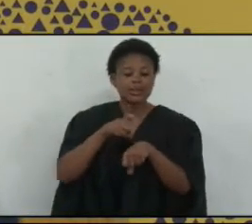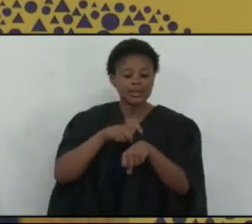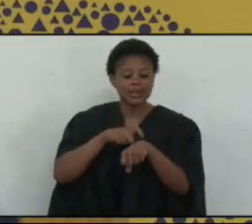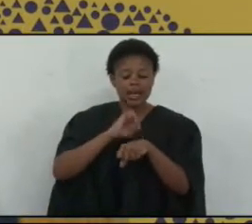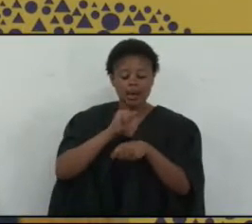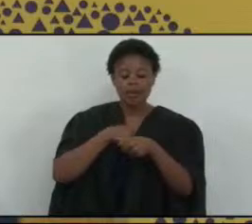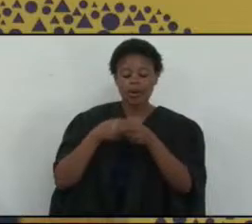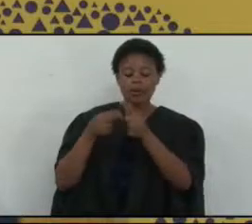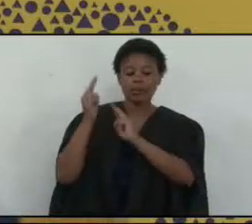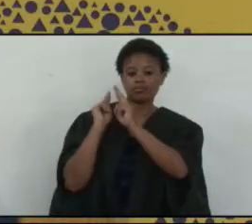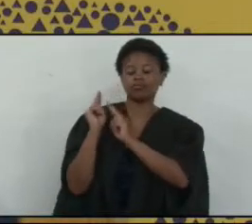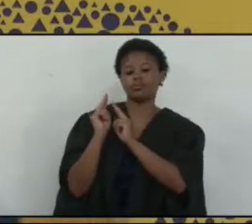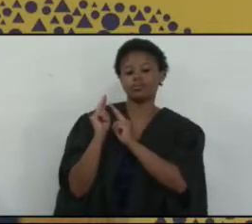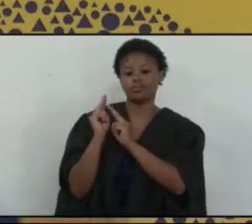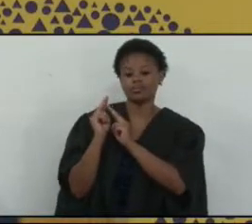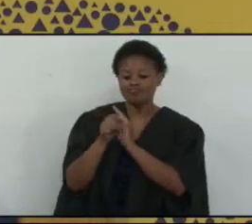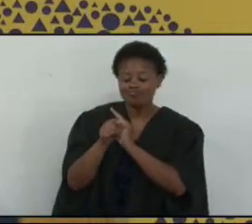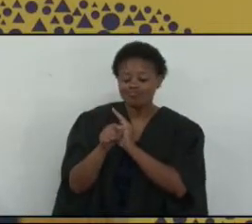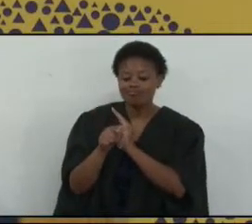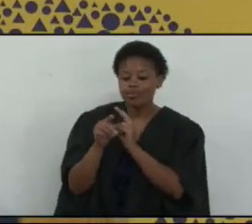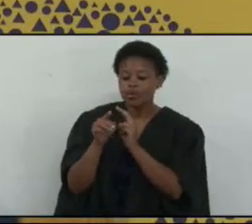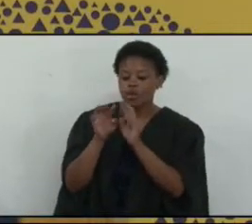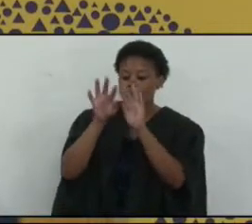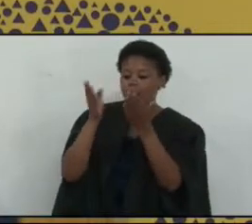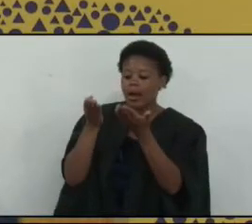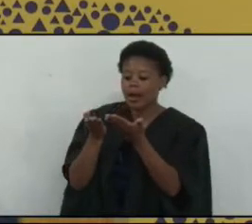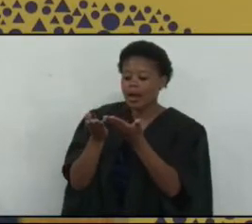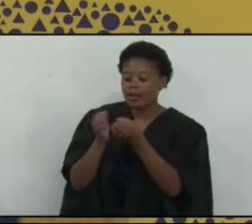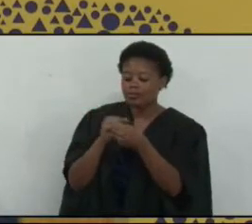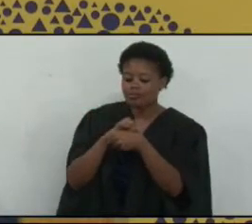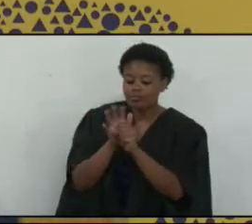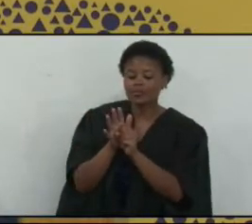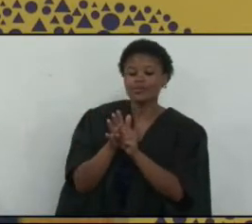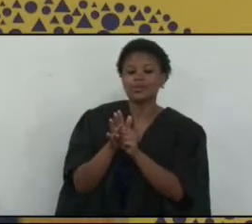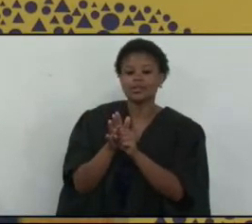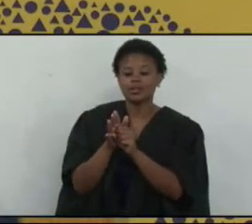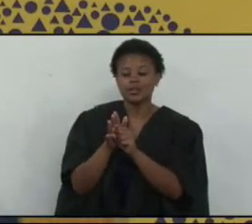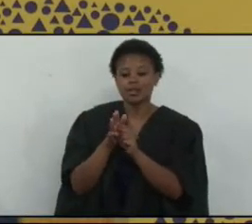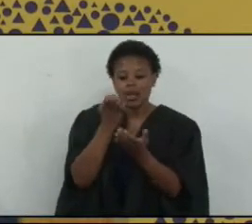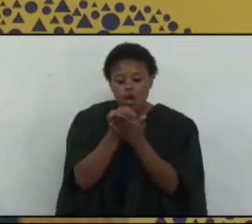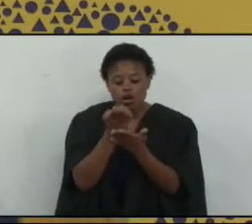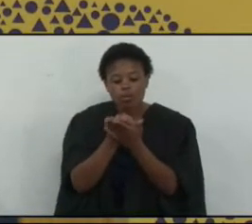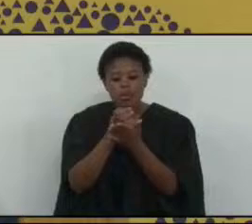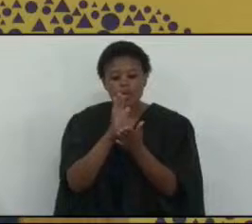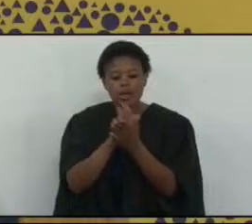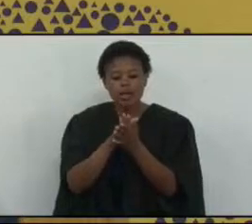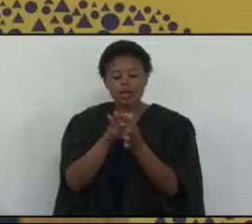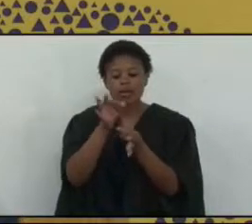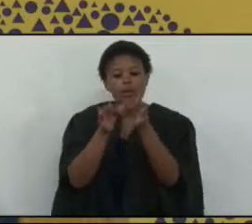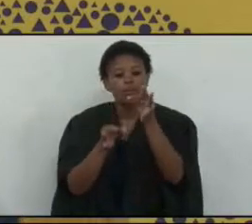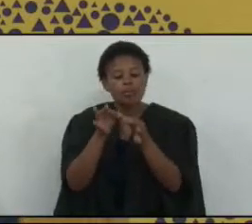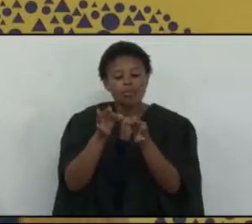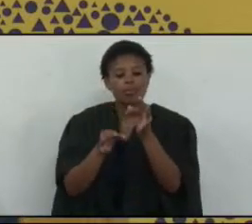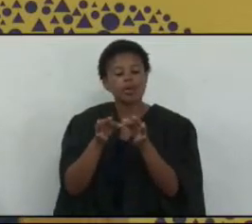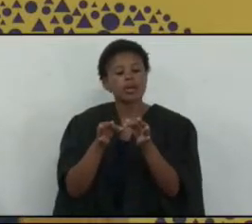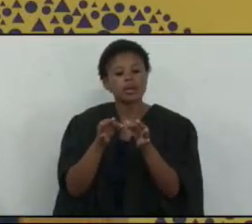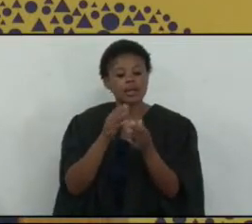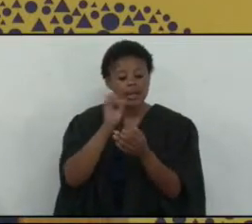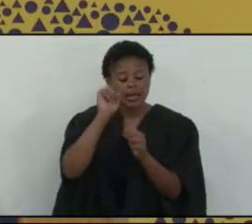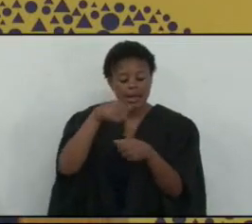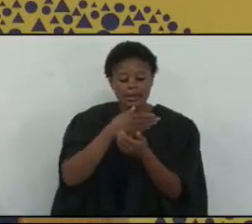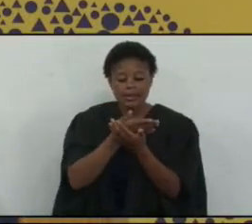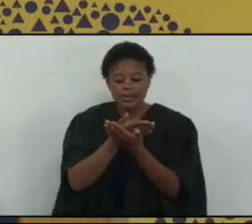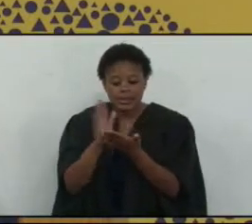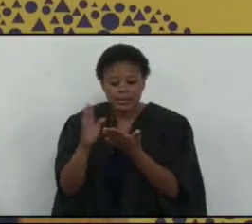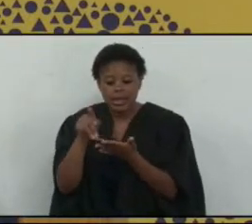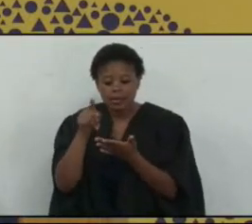history, with global health, economic, and political instabilities. And I'm sure some of you were part of